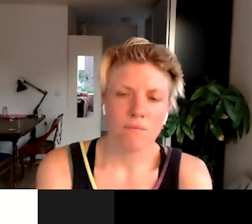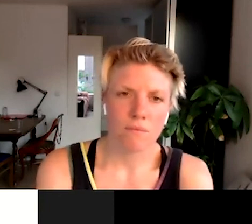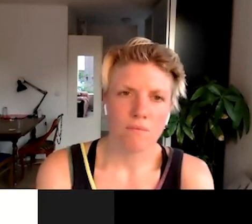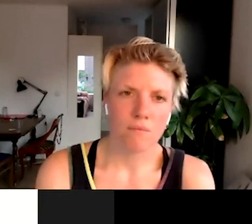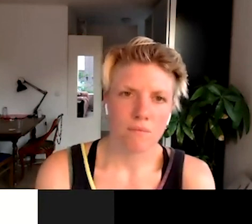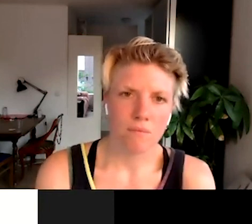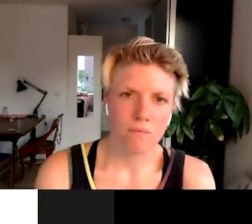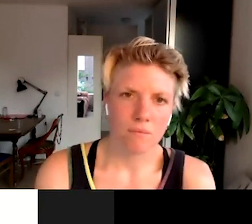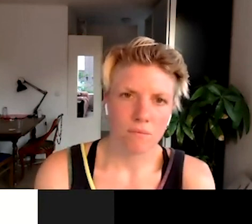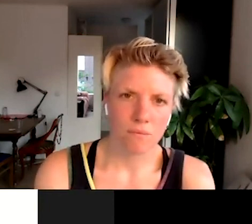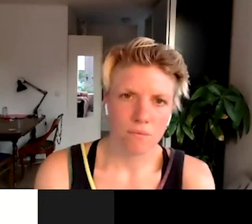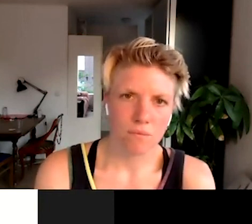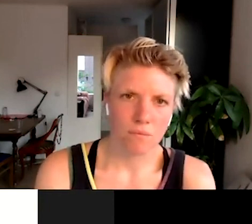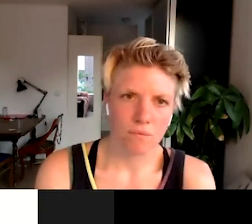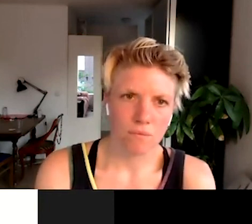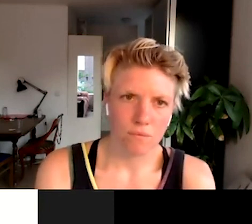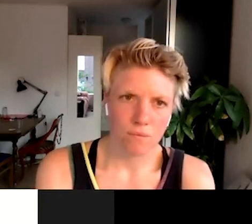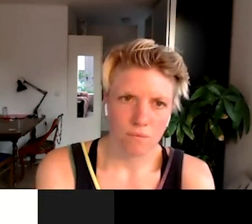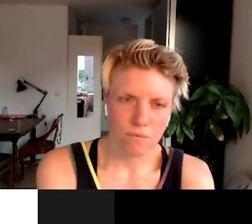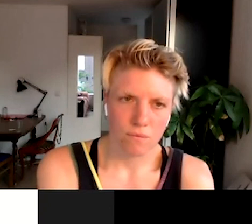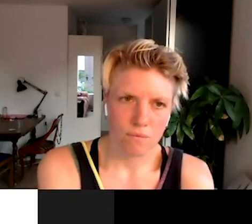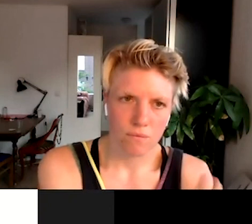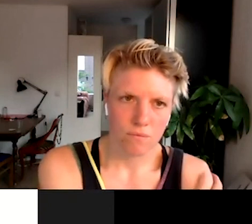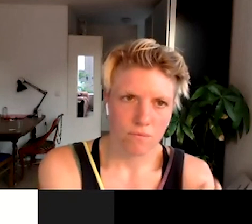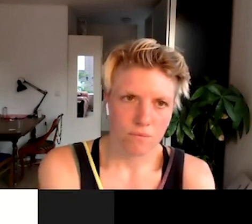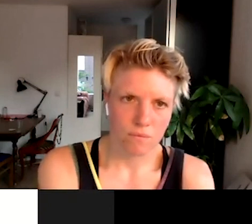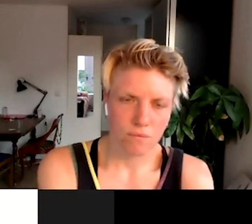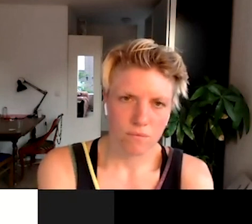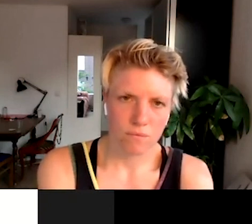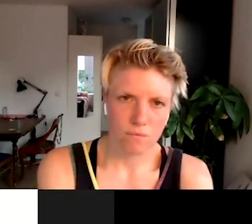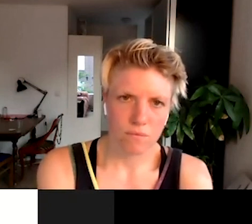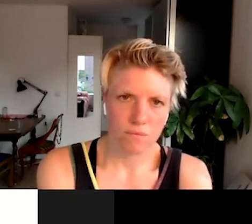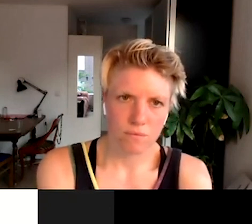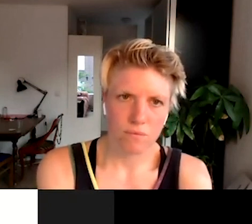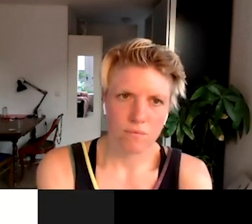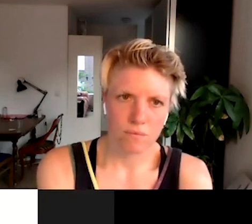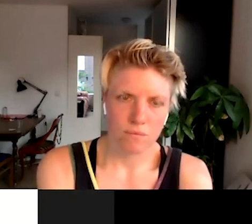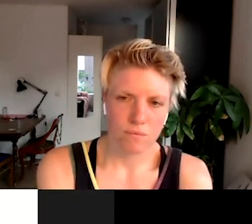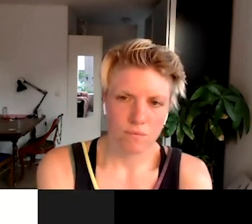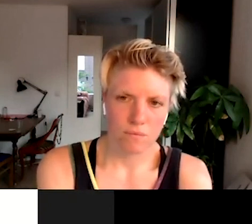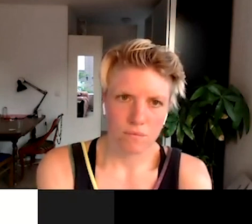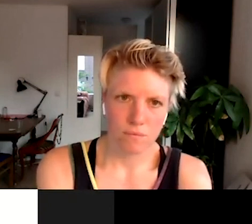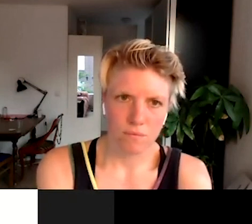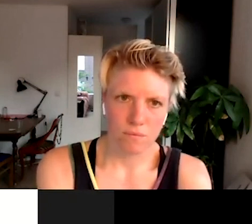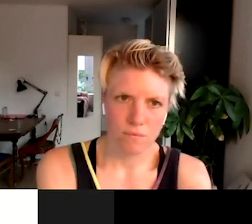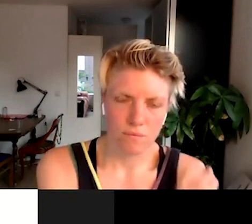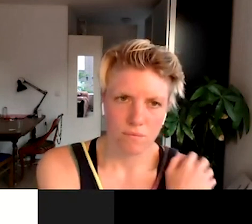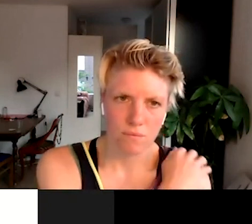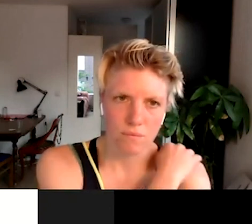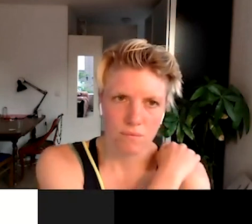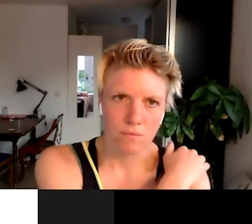and I'm born and raised also with the Christian belief system, and so that was a